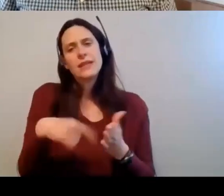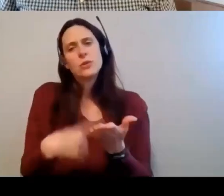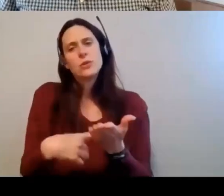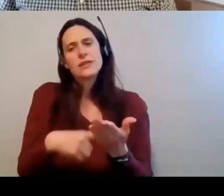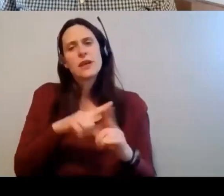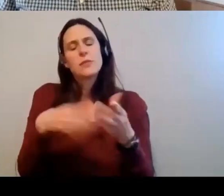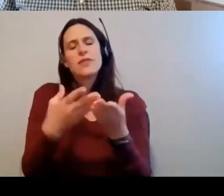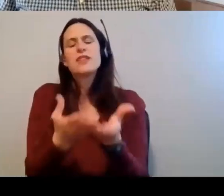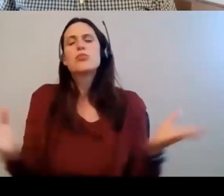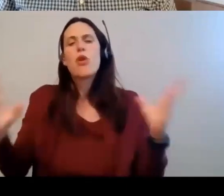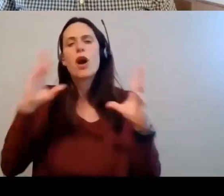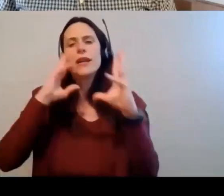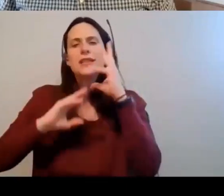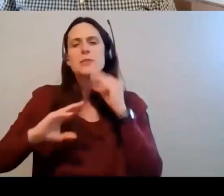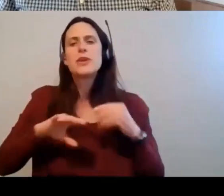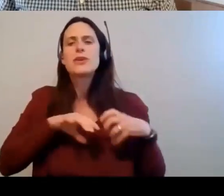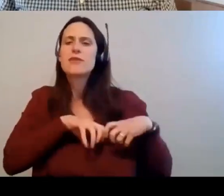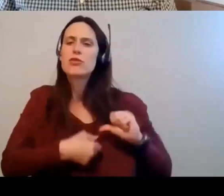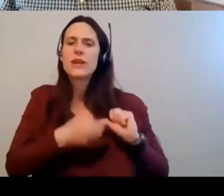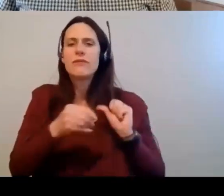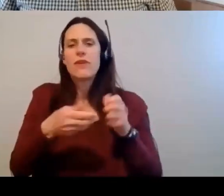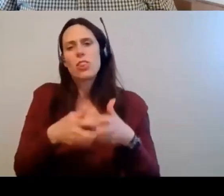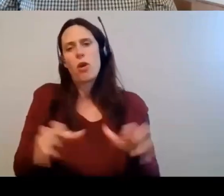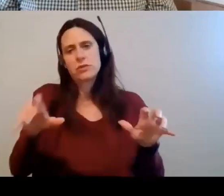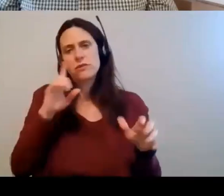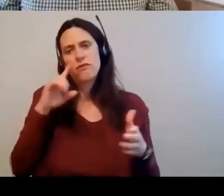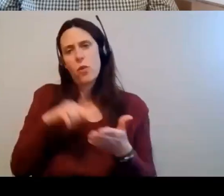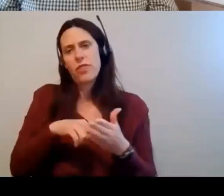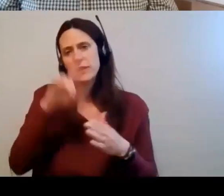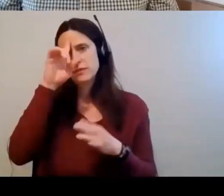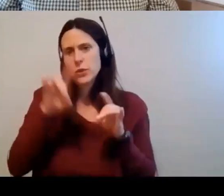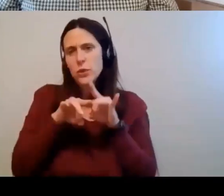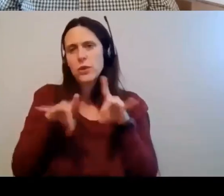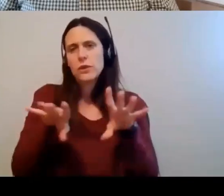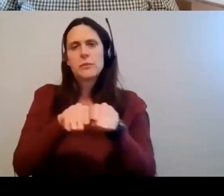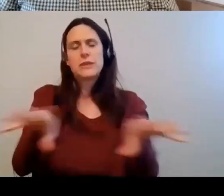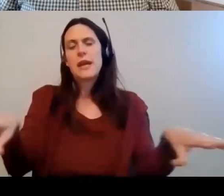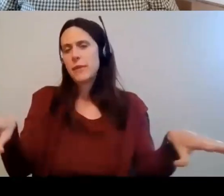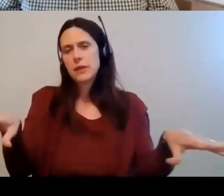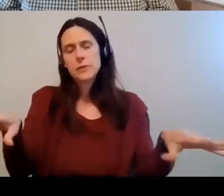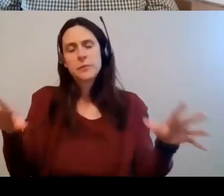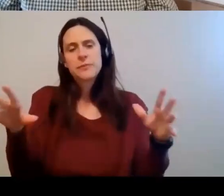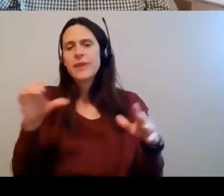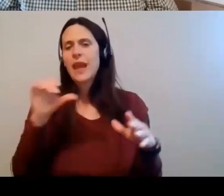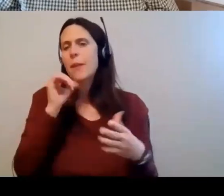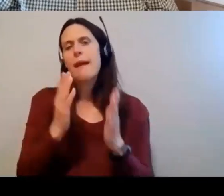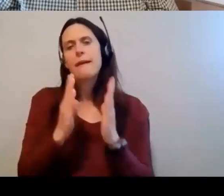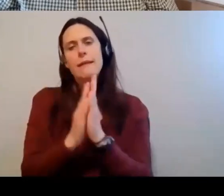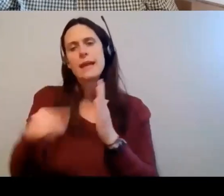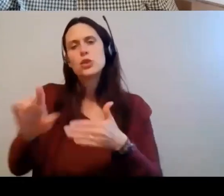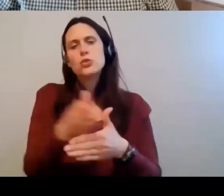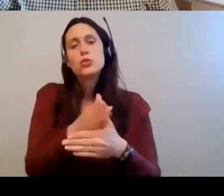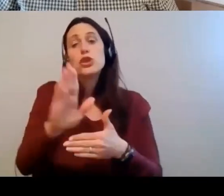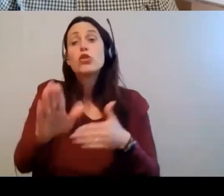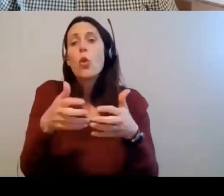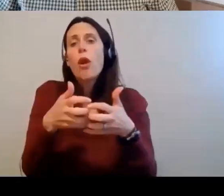of grief and loss when it comes to the pandemic. I'm not going to ask you to share your own loss experience here